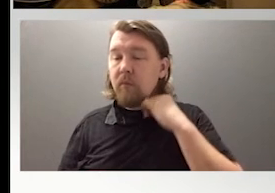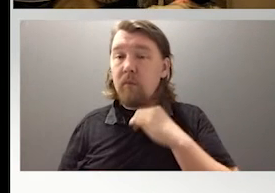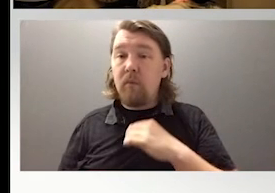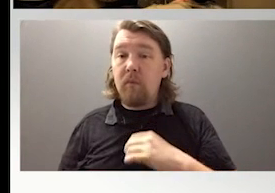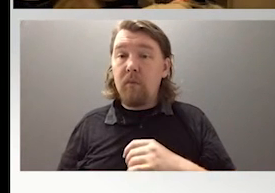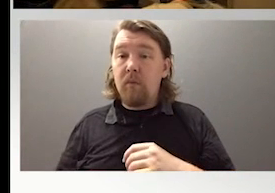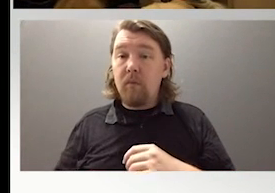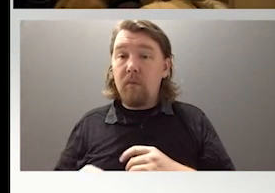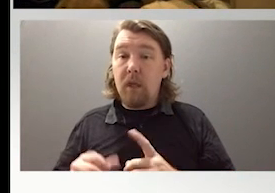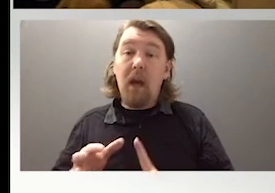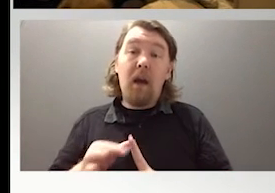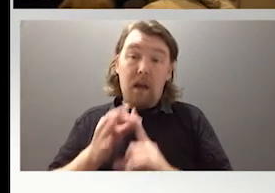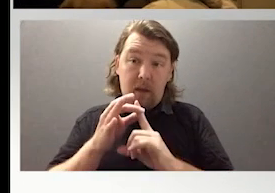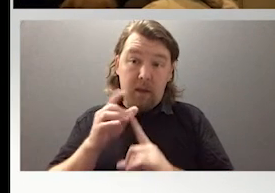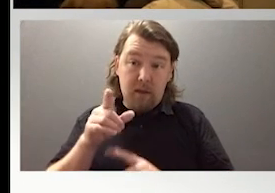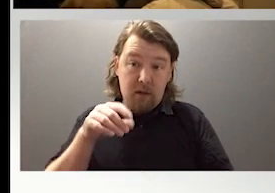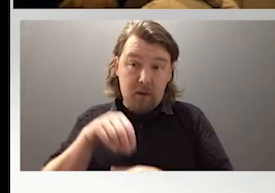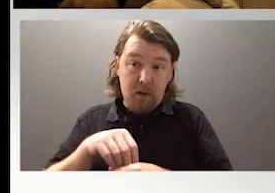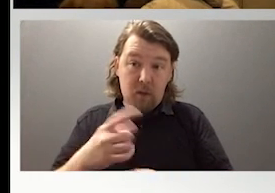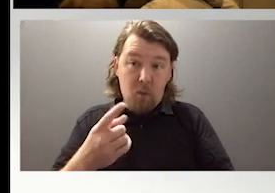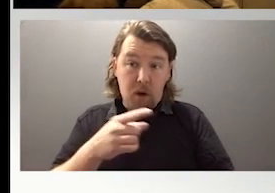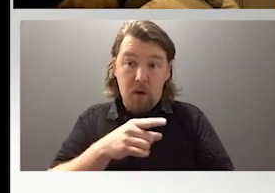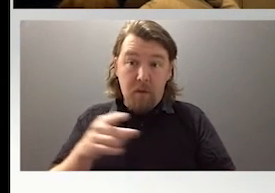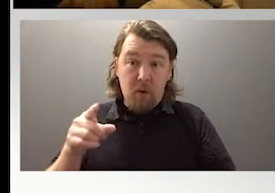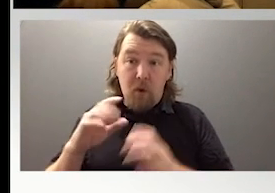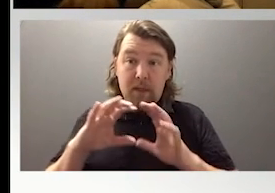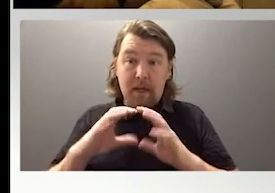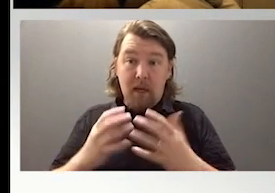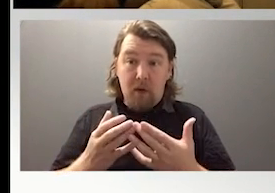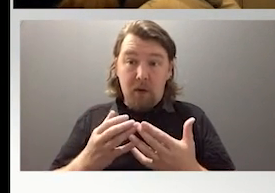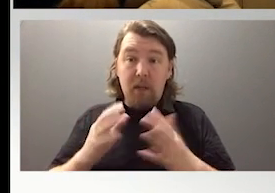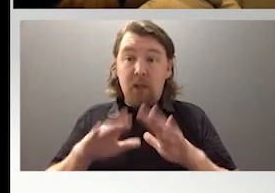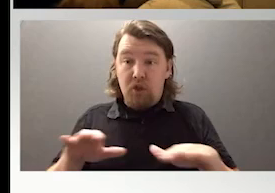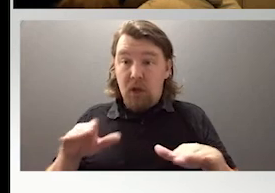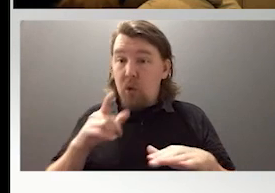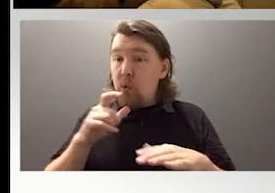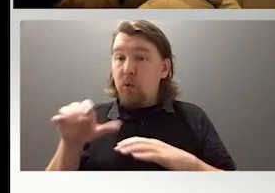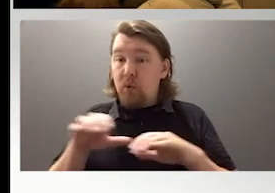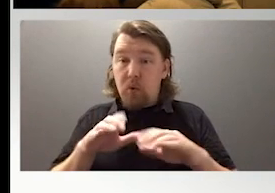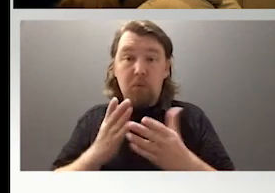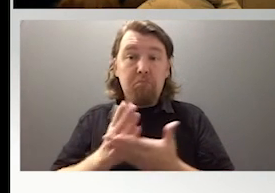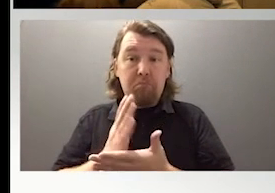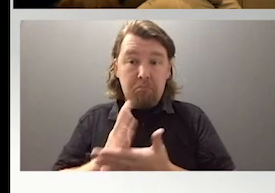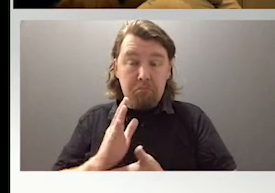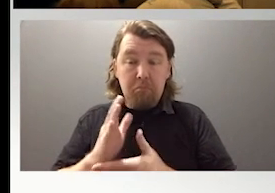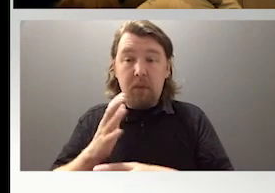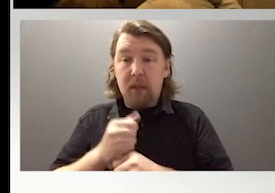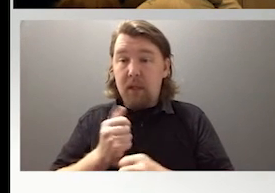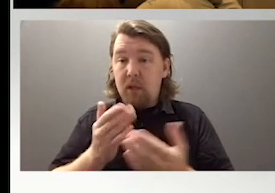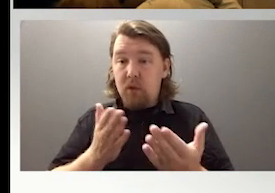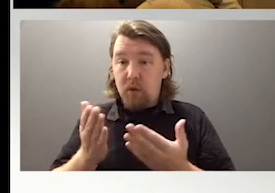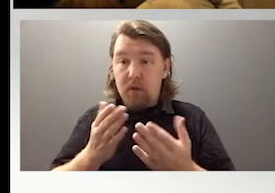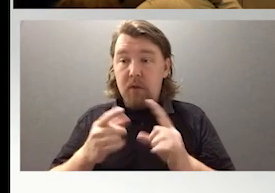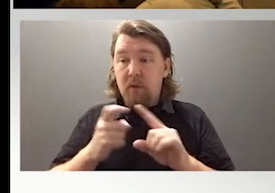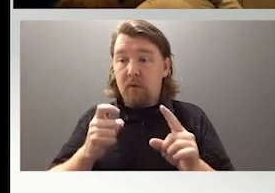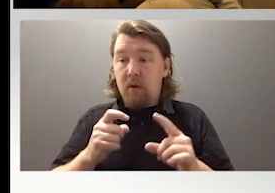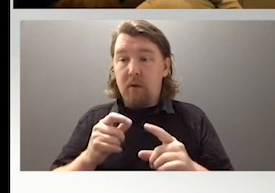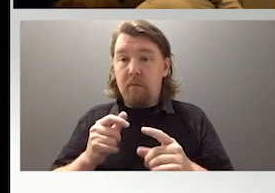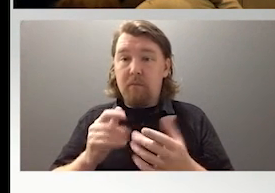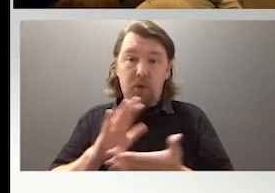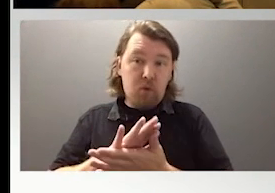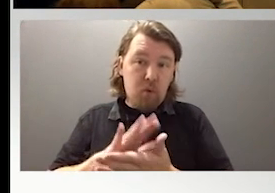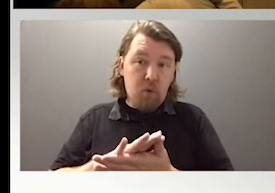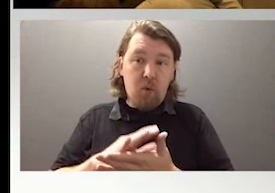Unless they get into one of those categories, a child that is doing okay, receiving services through